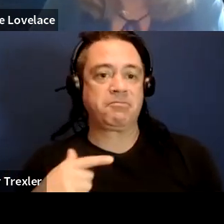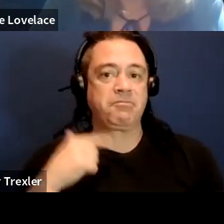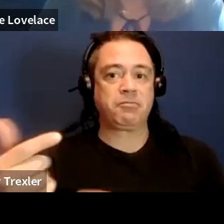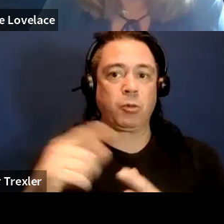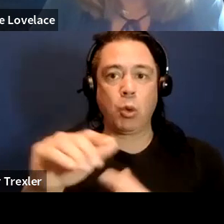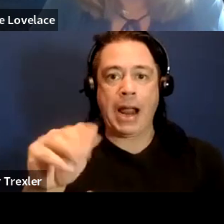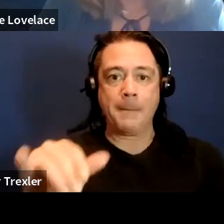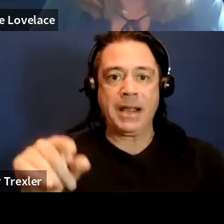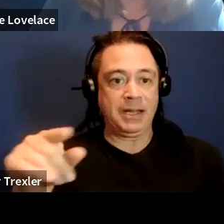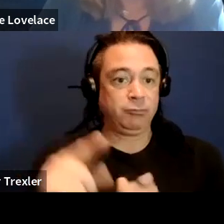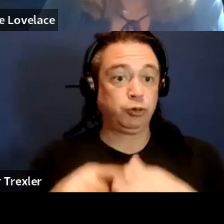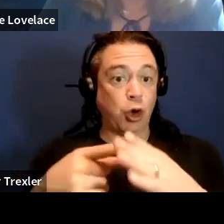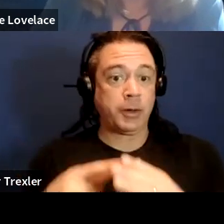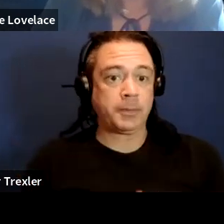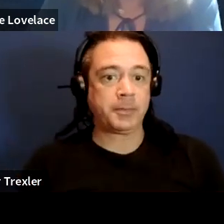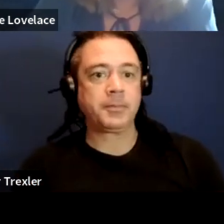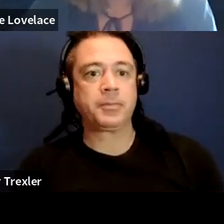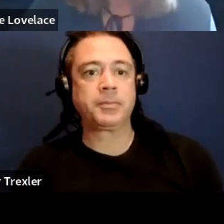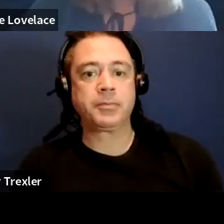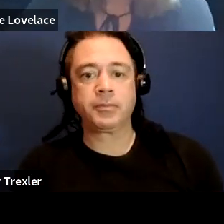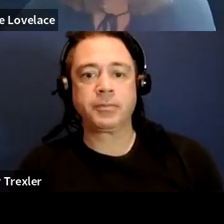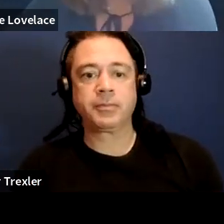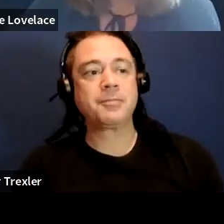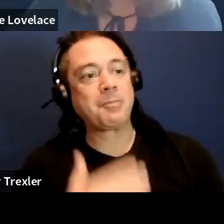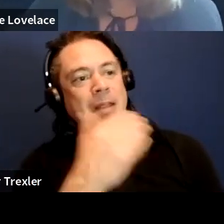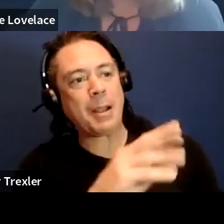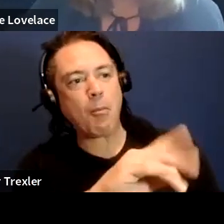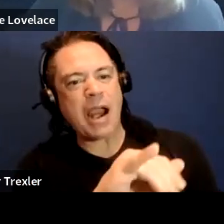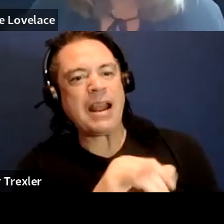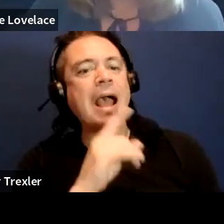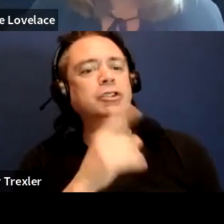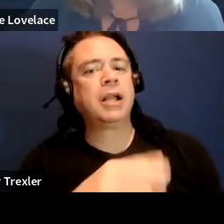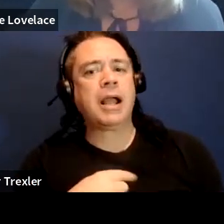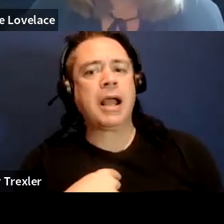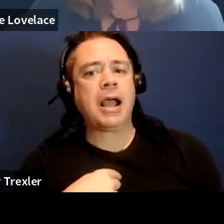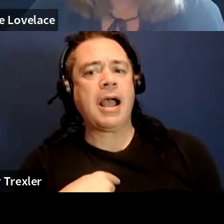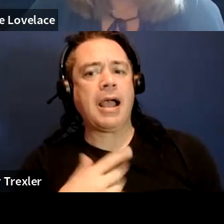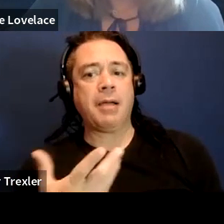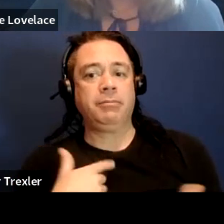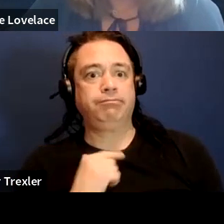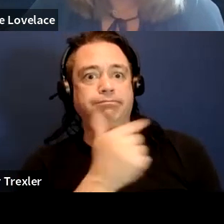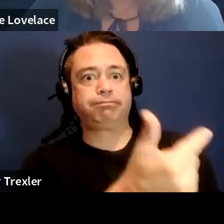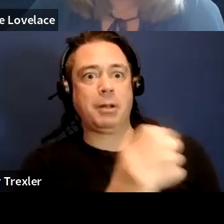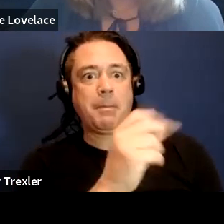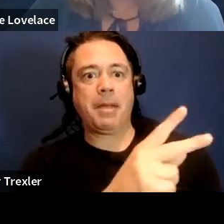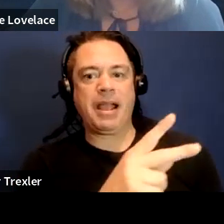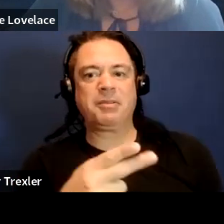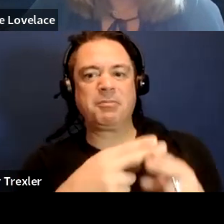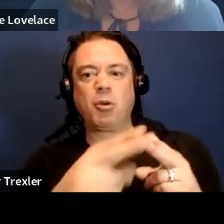to get us started. Thanks, Brady. Actually, I'm going to just toss it back over a quick,